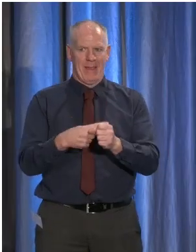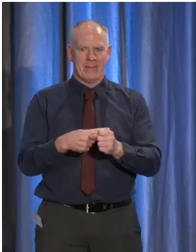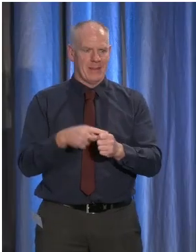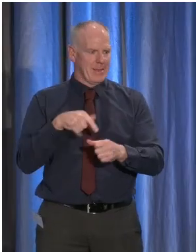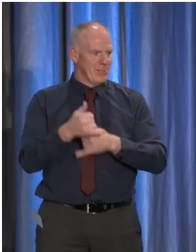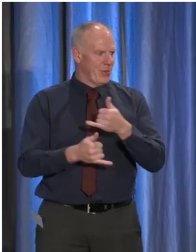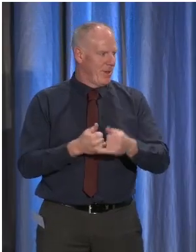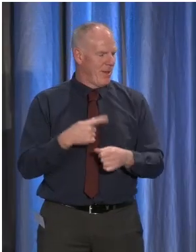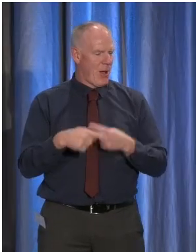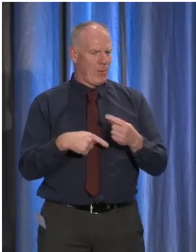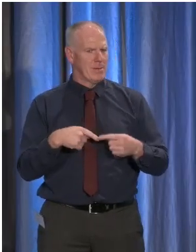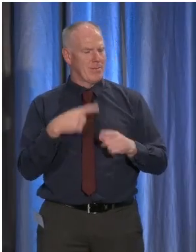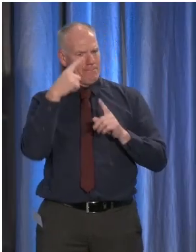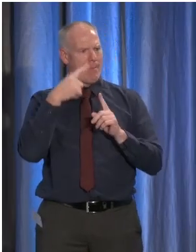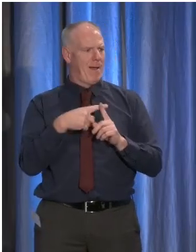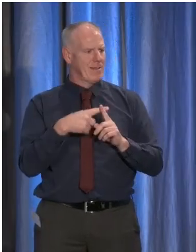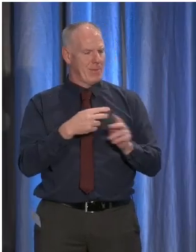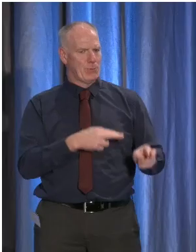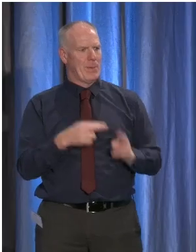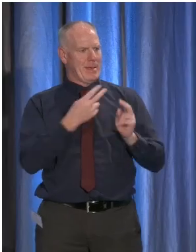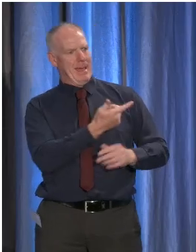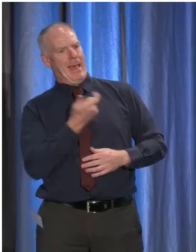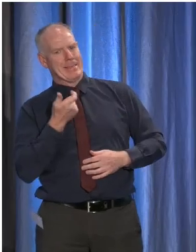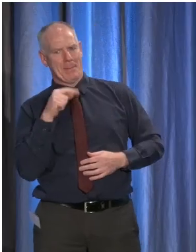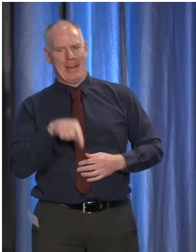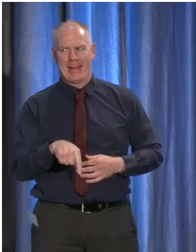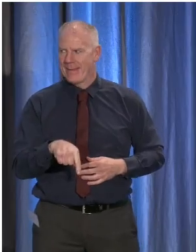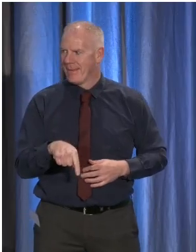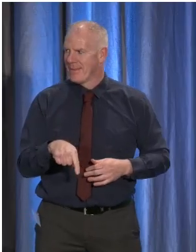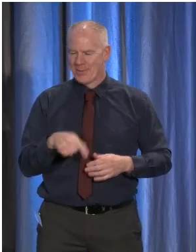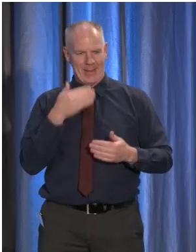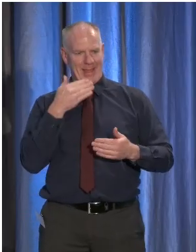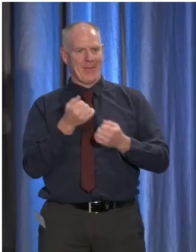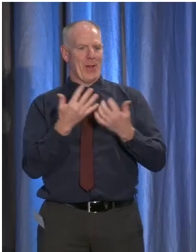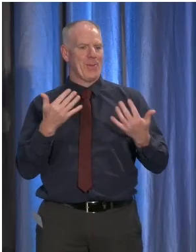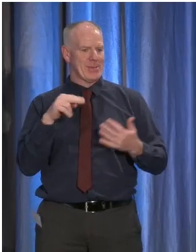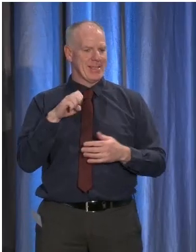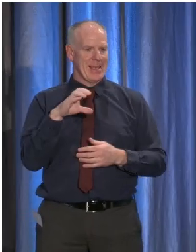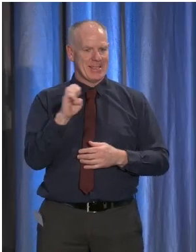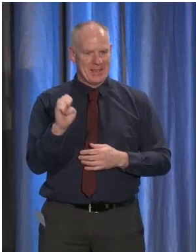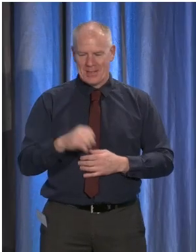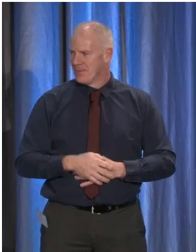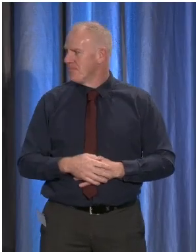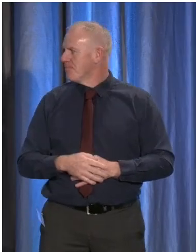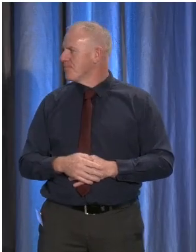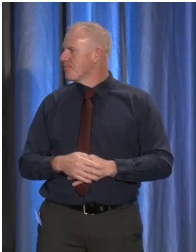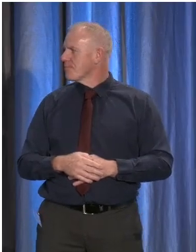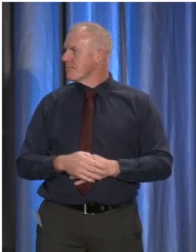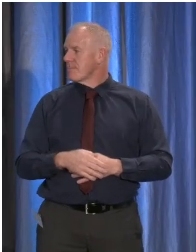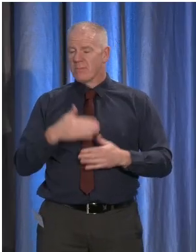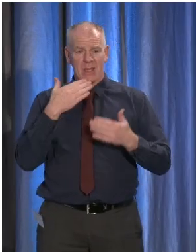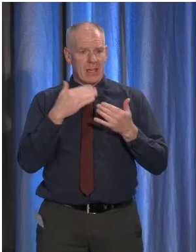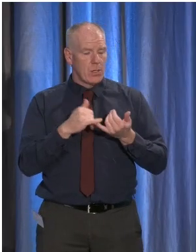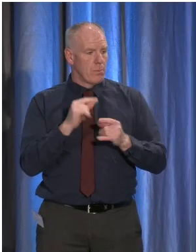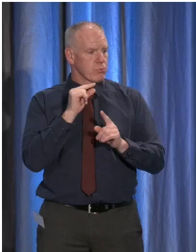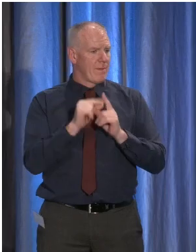It's always a good sign, isn't it, when you get a repeat gig? So thank you very much for that. And thank you also